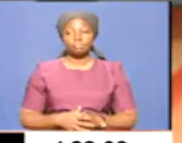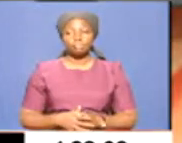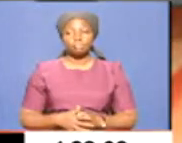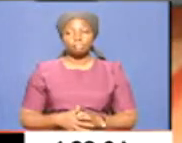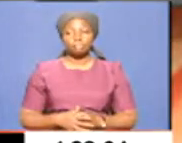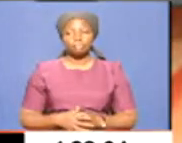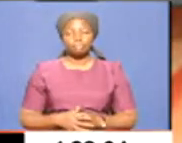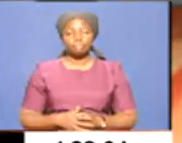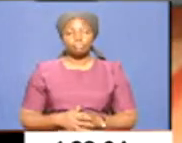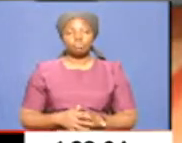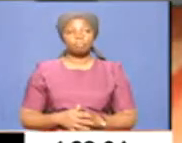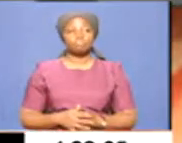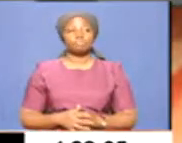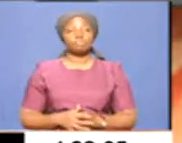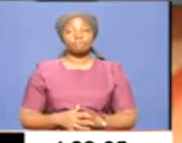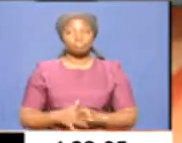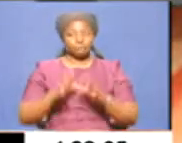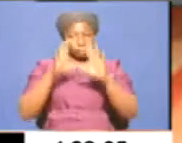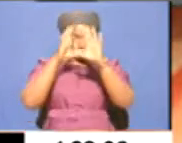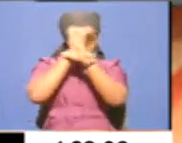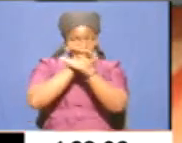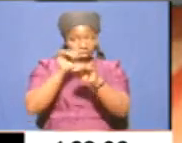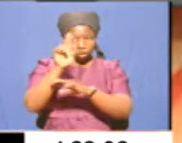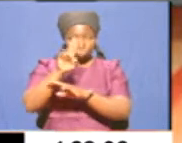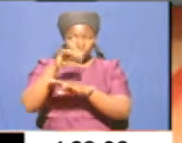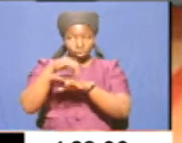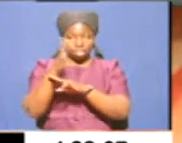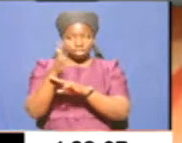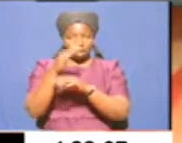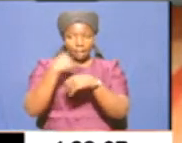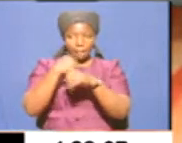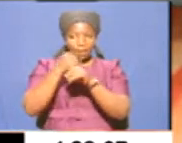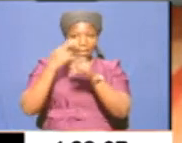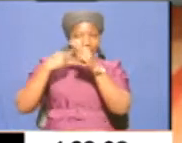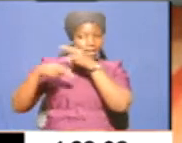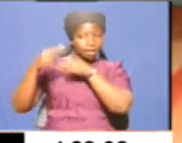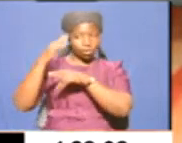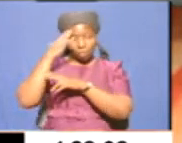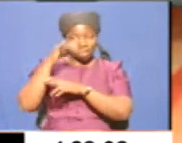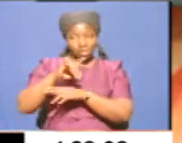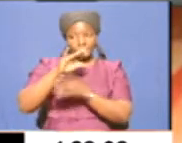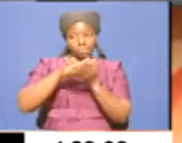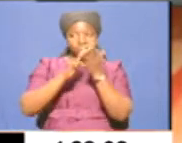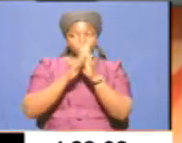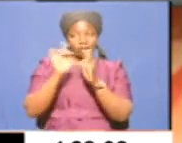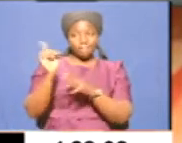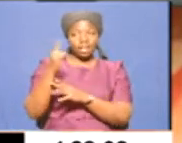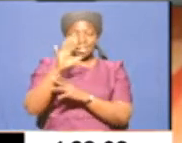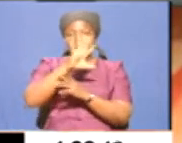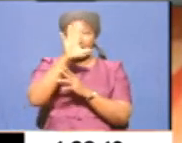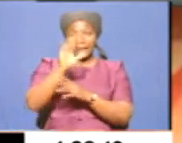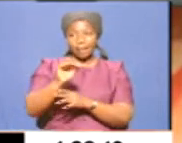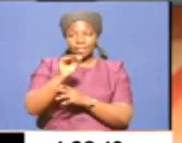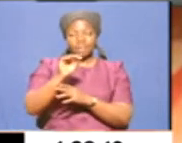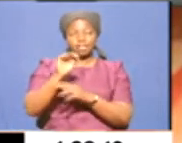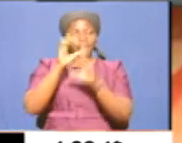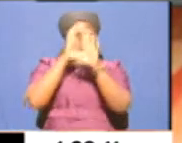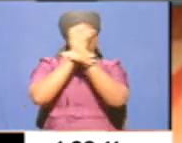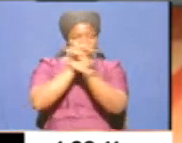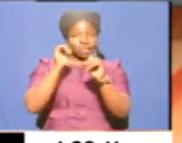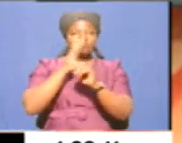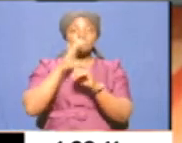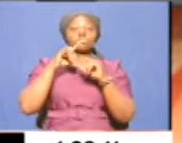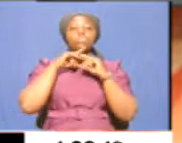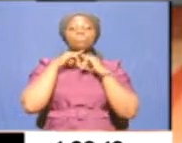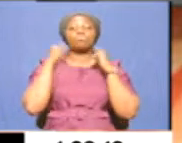Uhuru Kenyatta on Thursday made history by becoming the first African head of state to be hosted by President Joe Biden